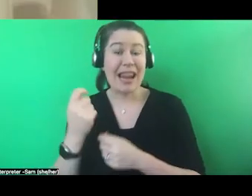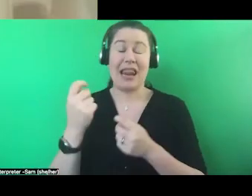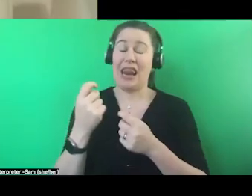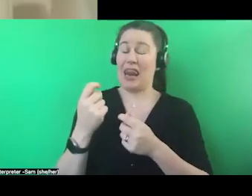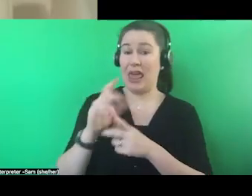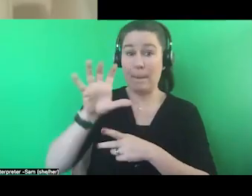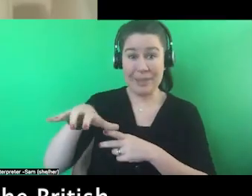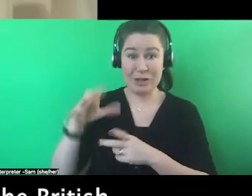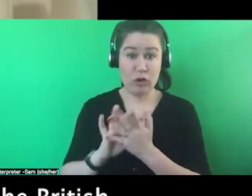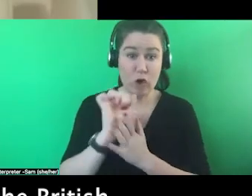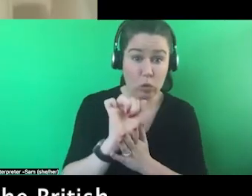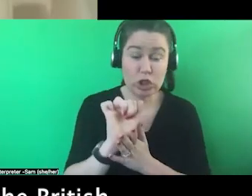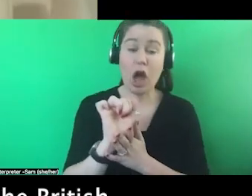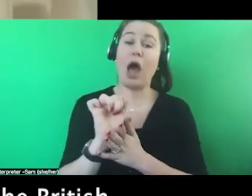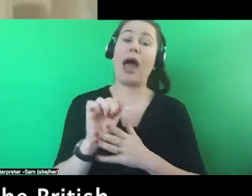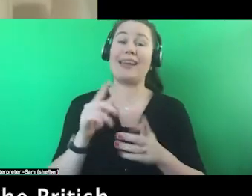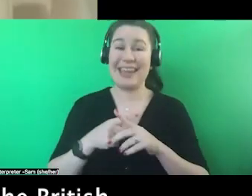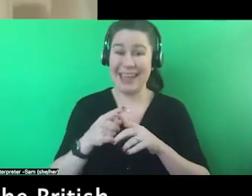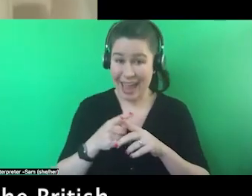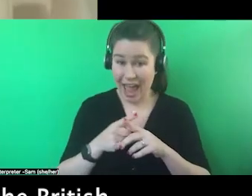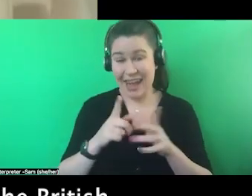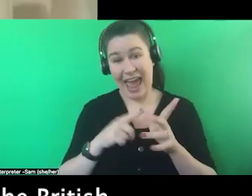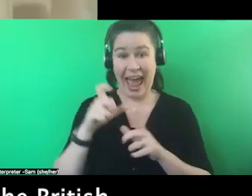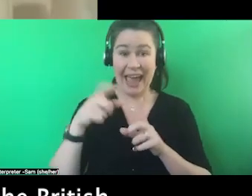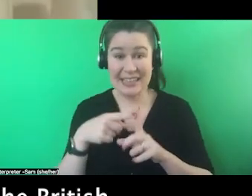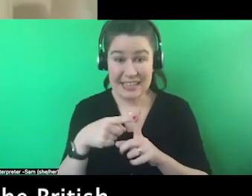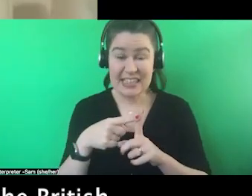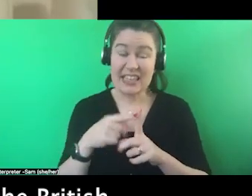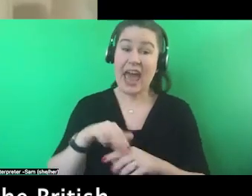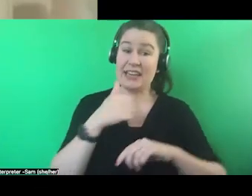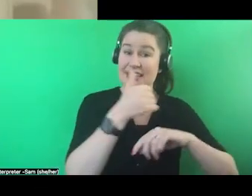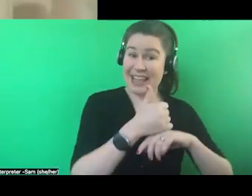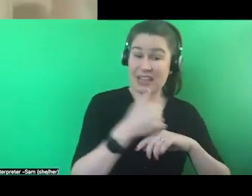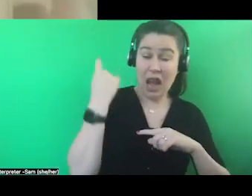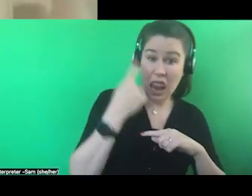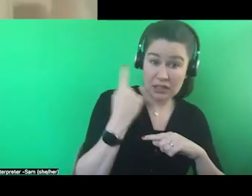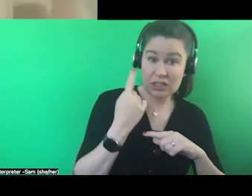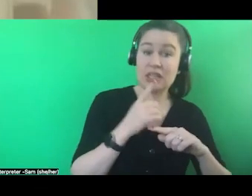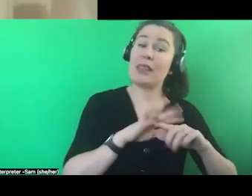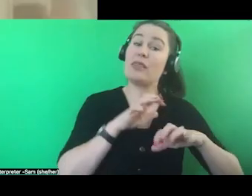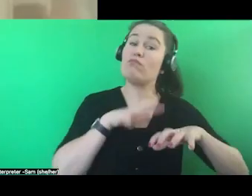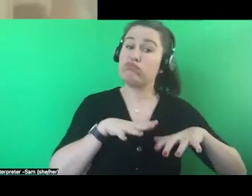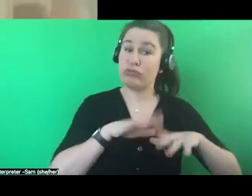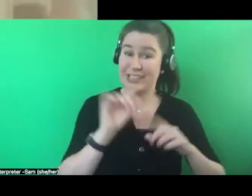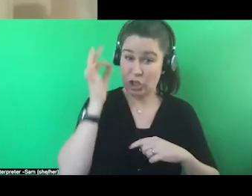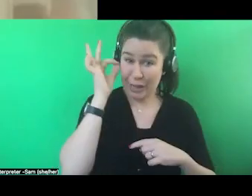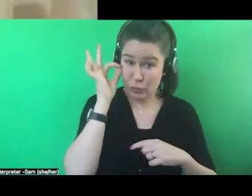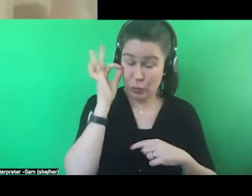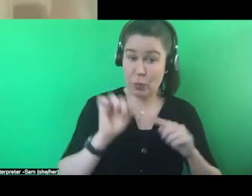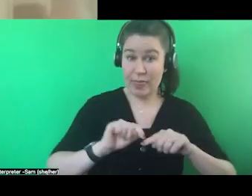for Entertainment, the Italian Cultural Institute in London, and the British Council. In this